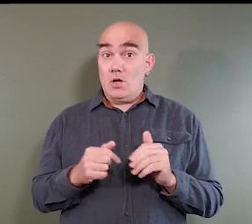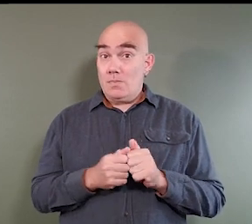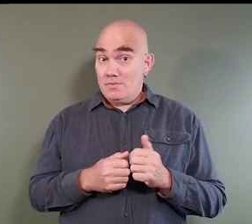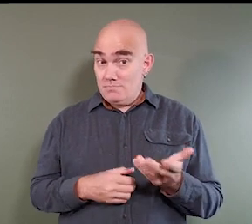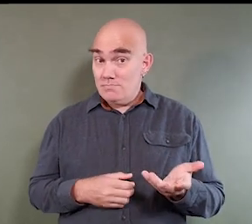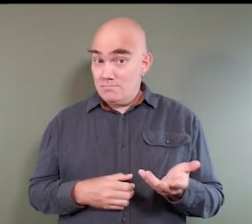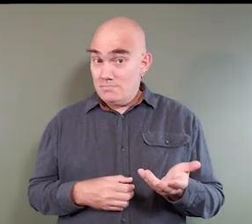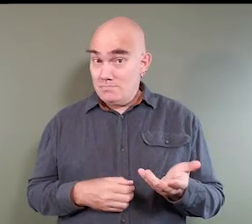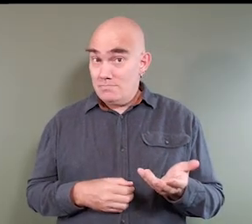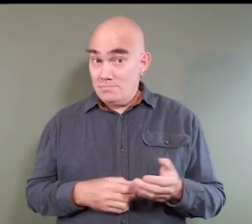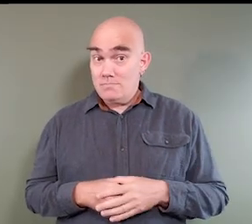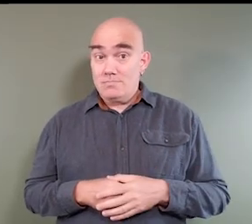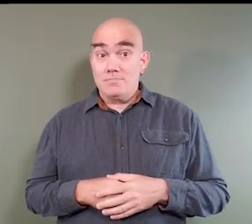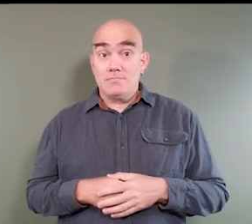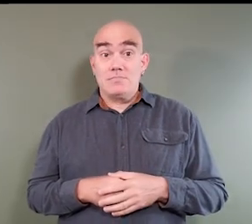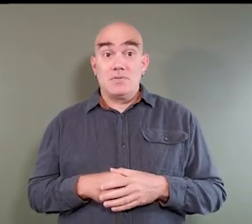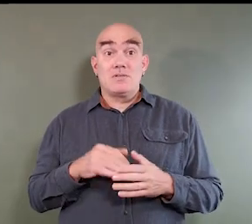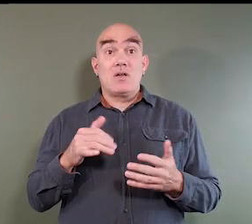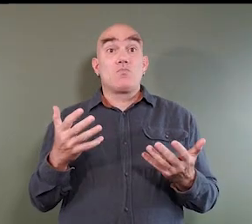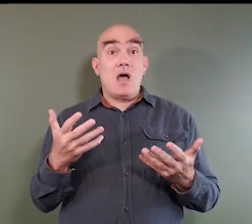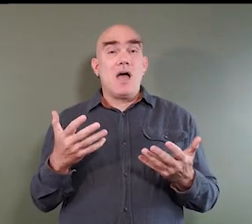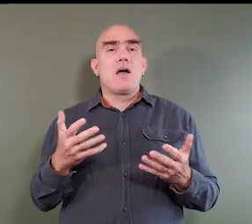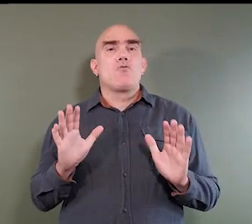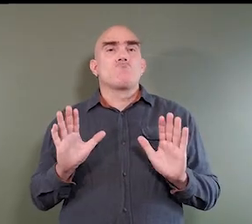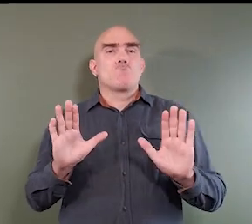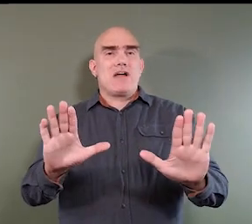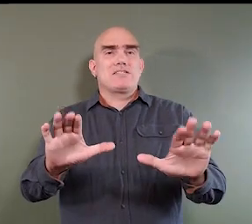that we started with. It's our press and